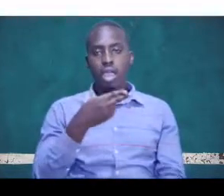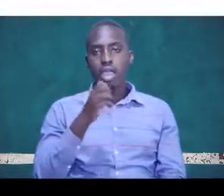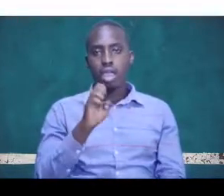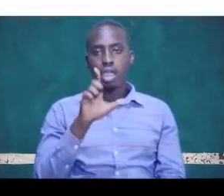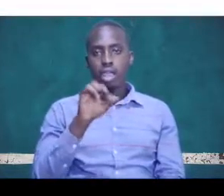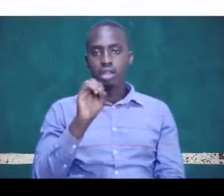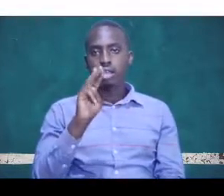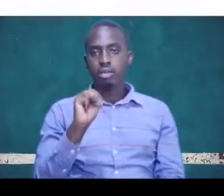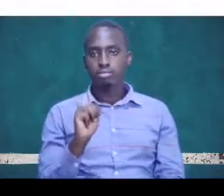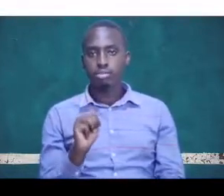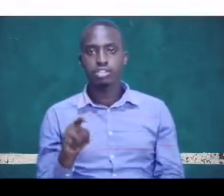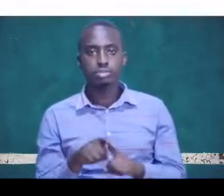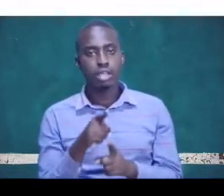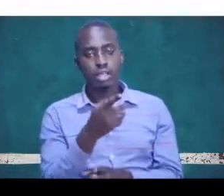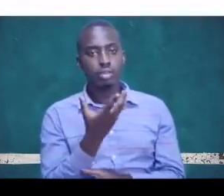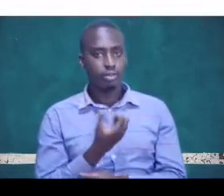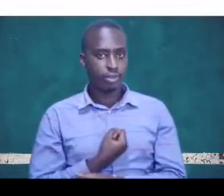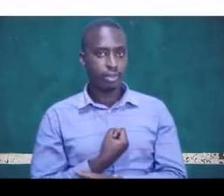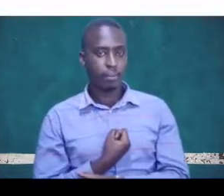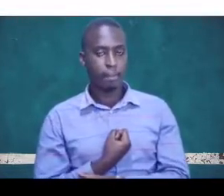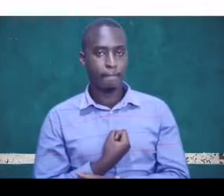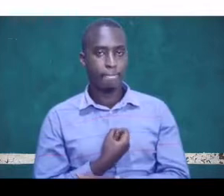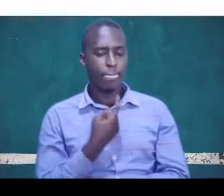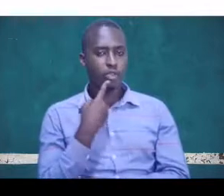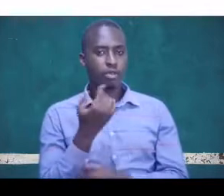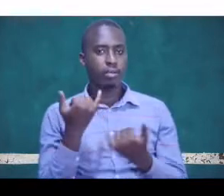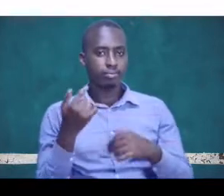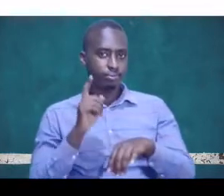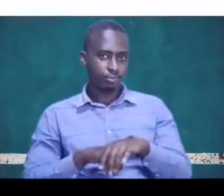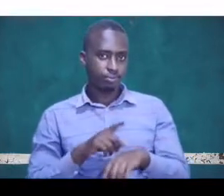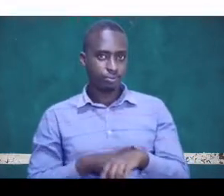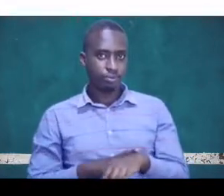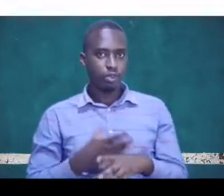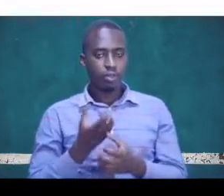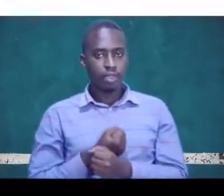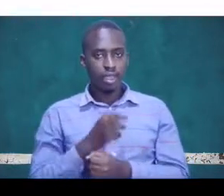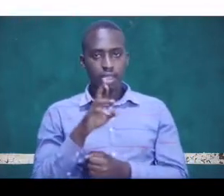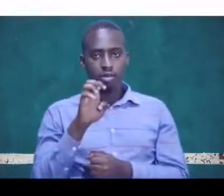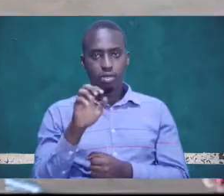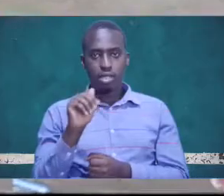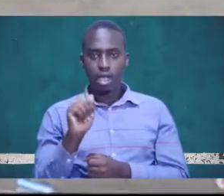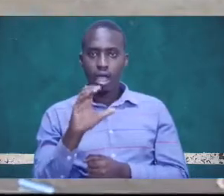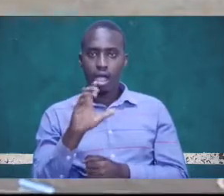that here we have, so this time you have the reaction